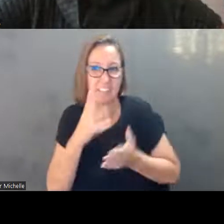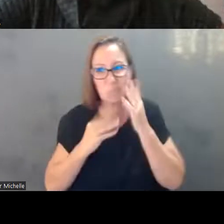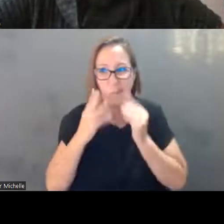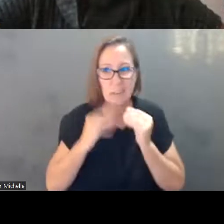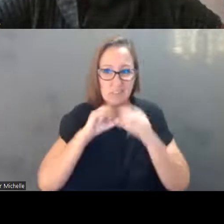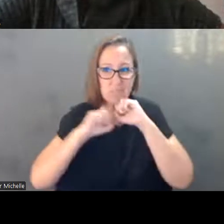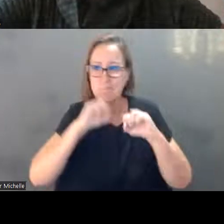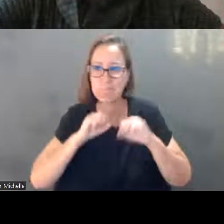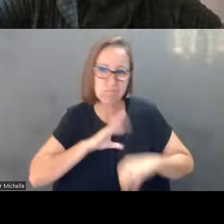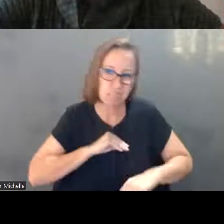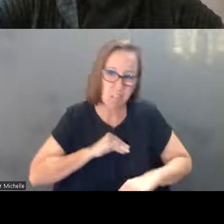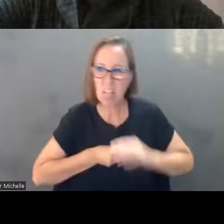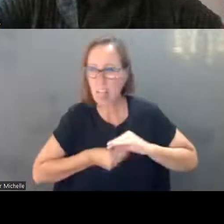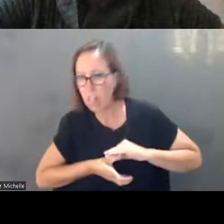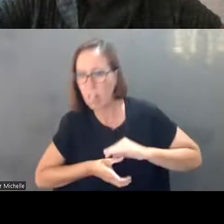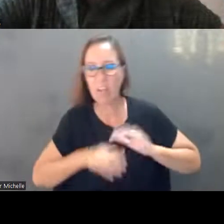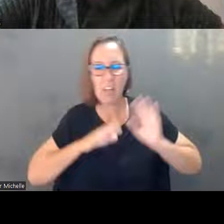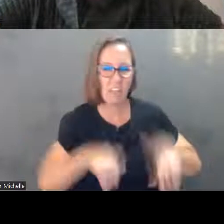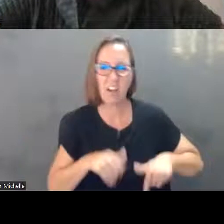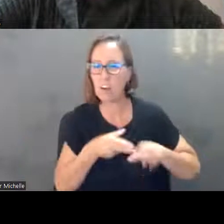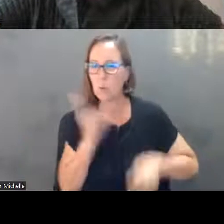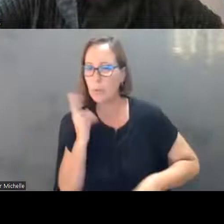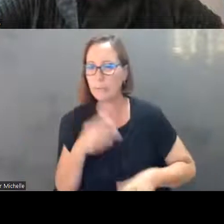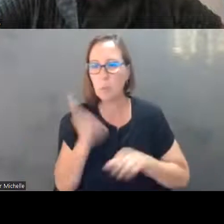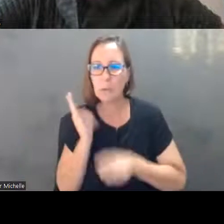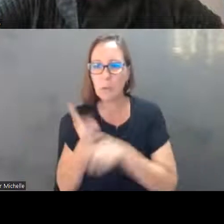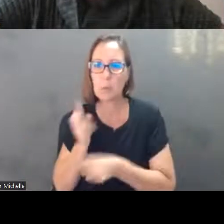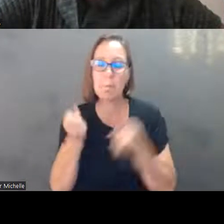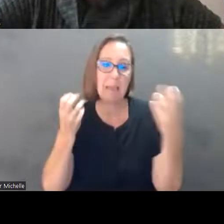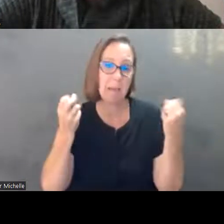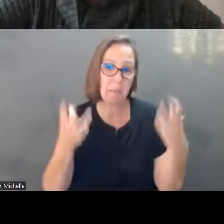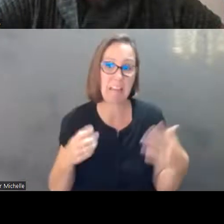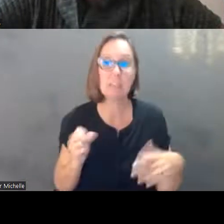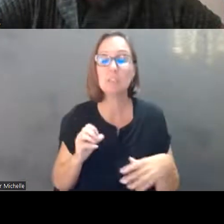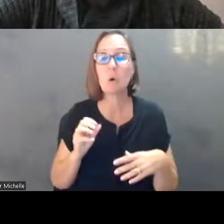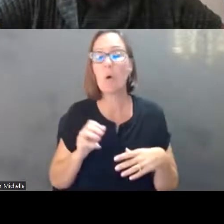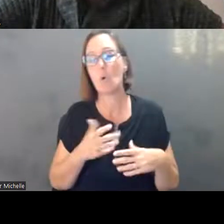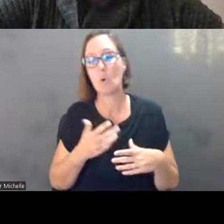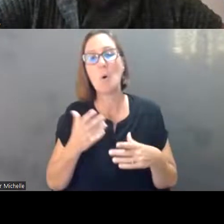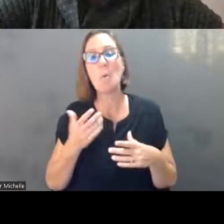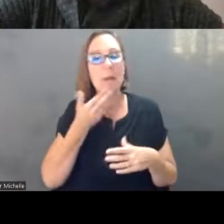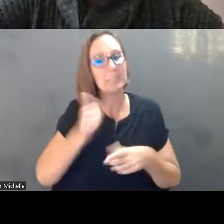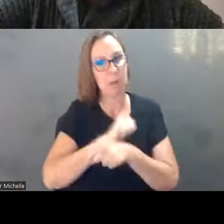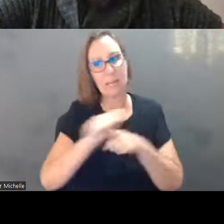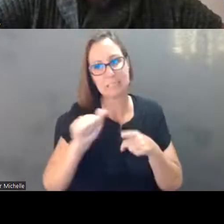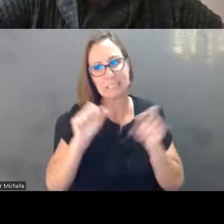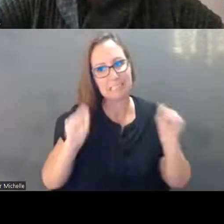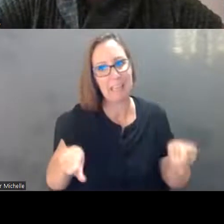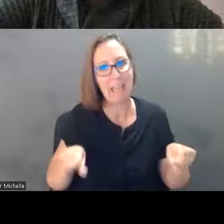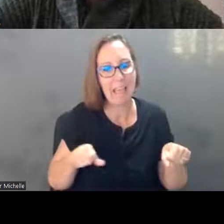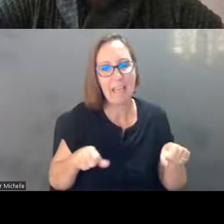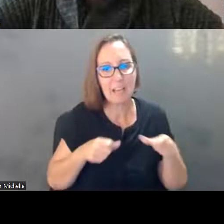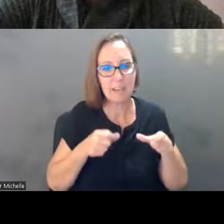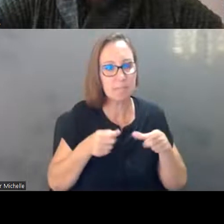very demoralizing. So I think there's a lot of opportunity to identify best practices, build on best practices, see